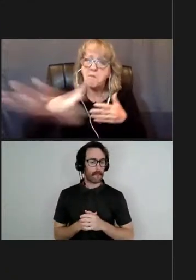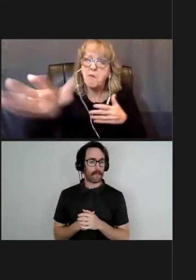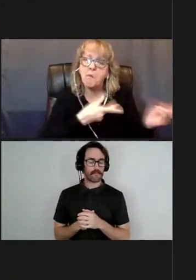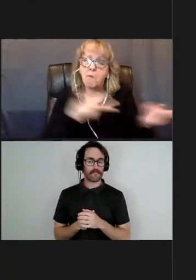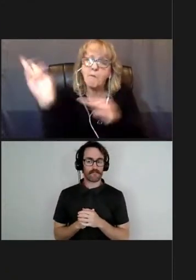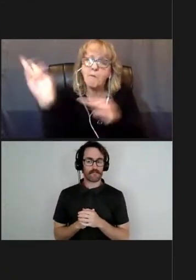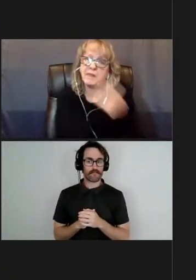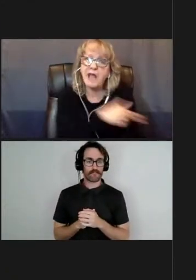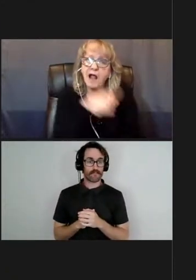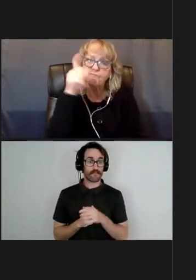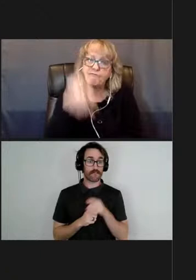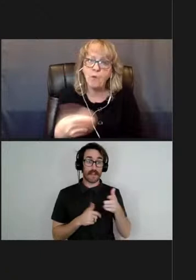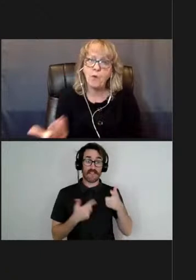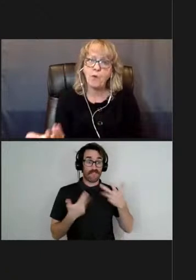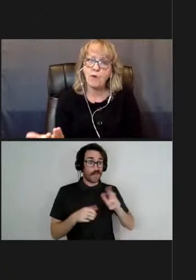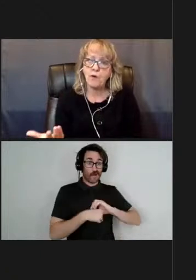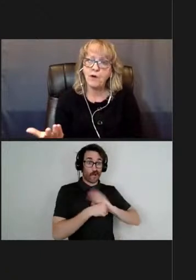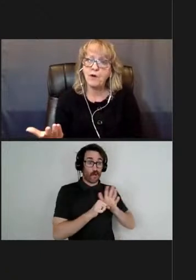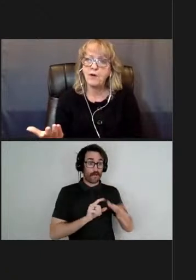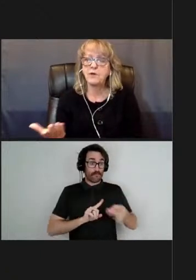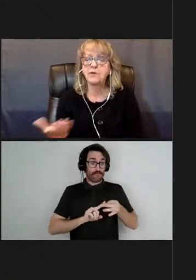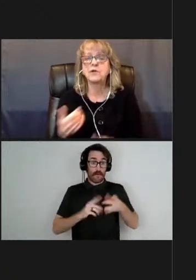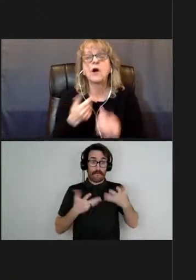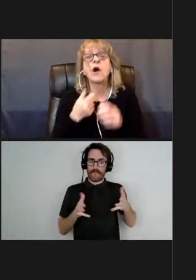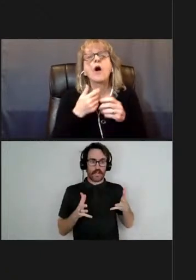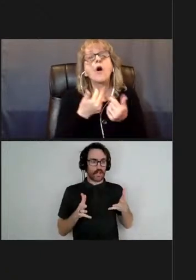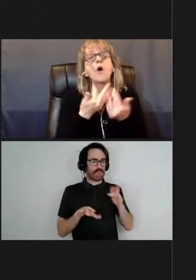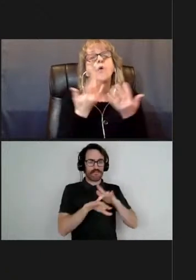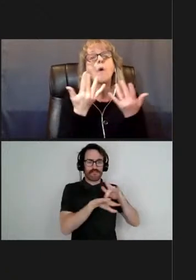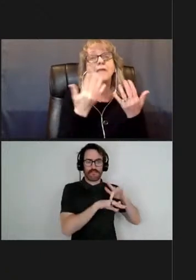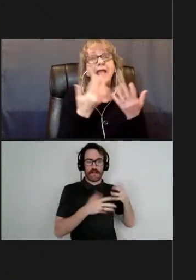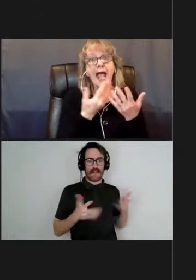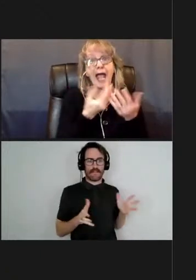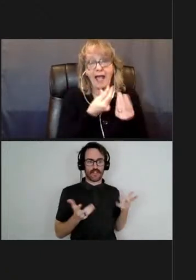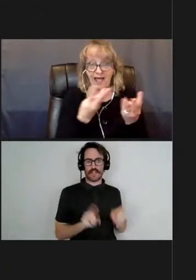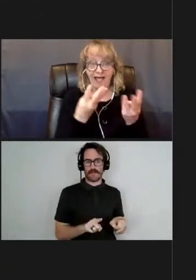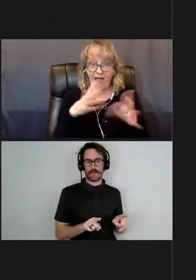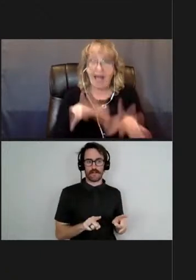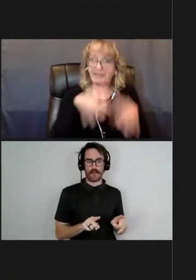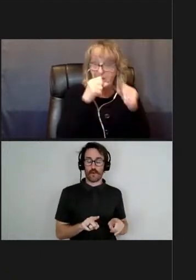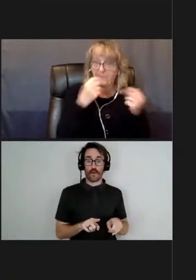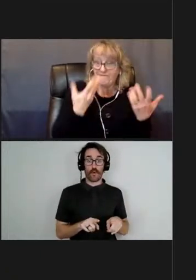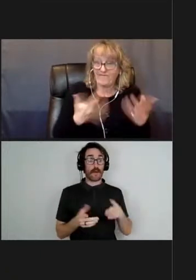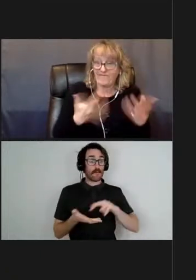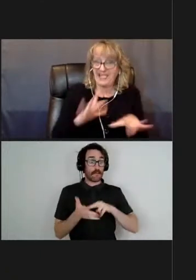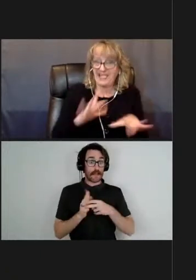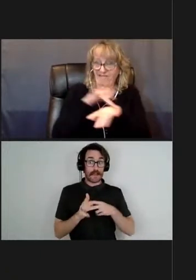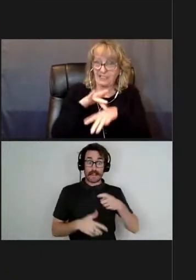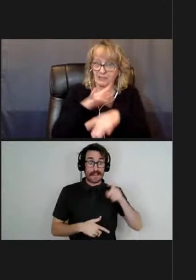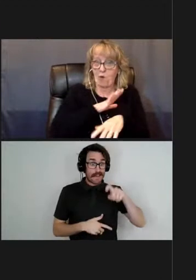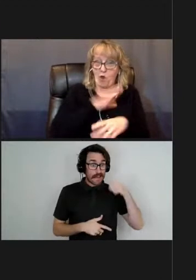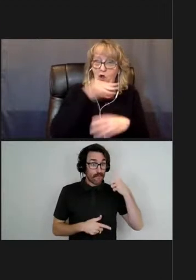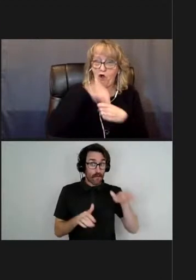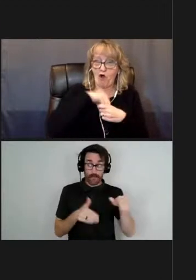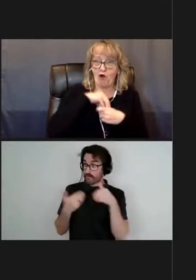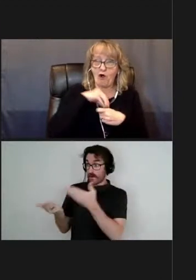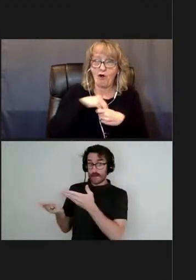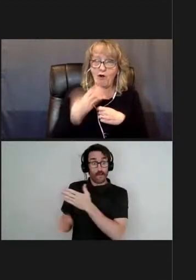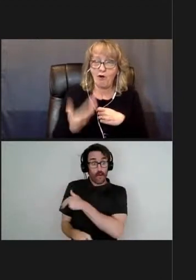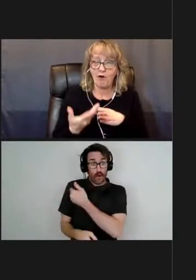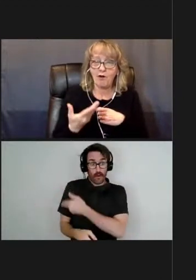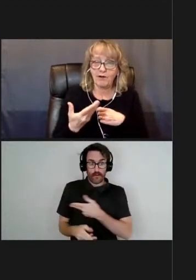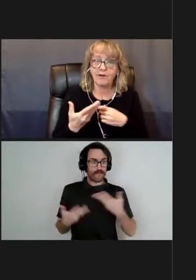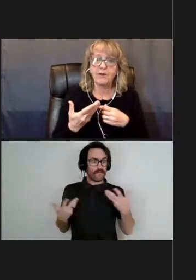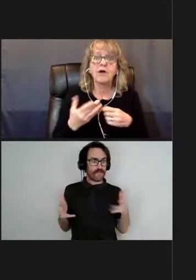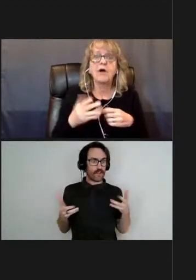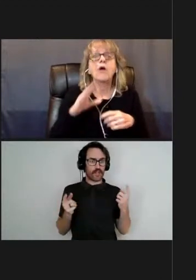Those infections have already occurred. The need for those hospitalizations has already occurred. It just hasn't happened yet.